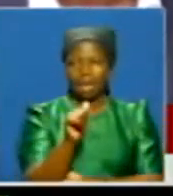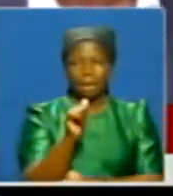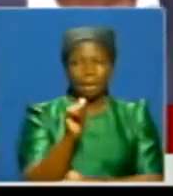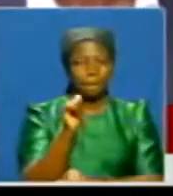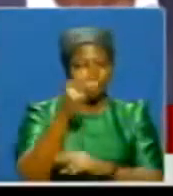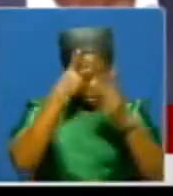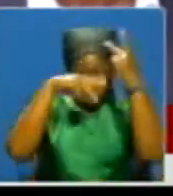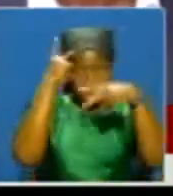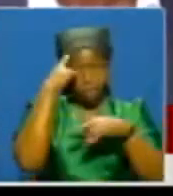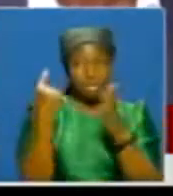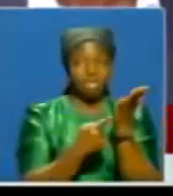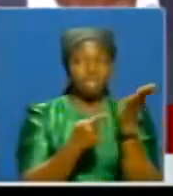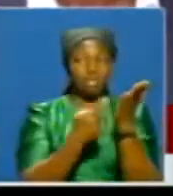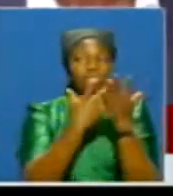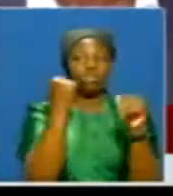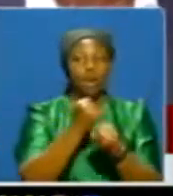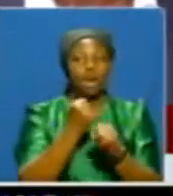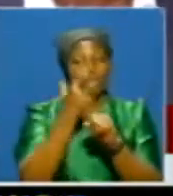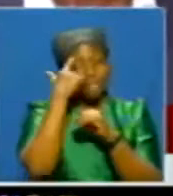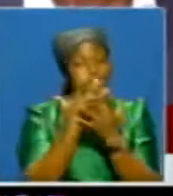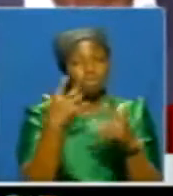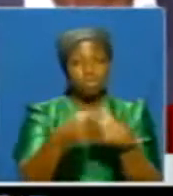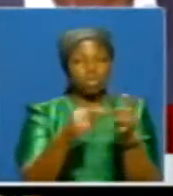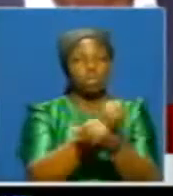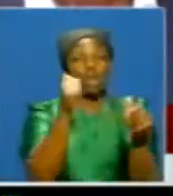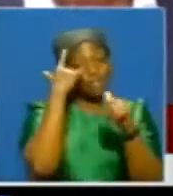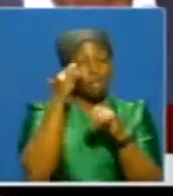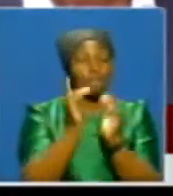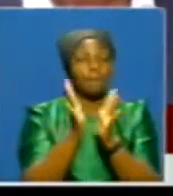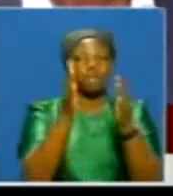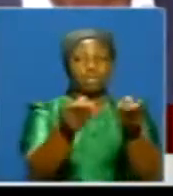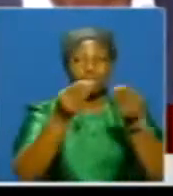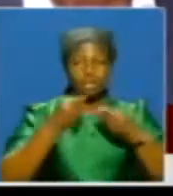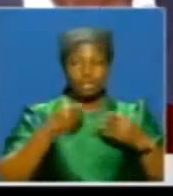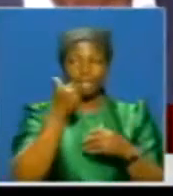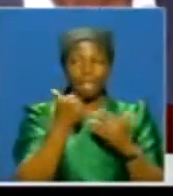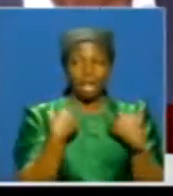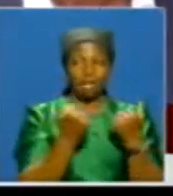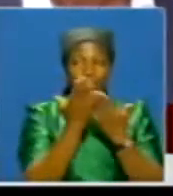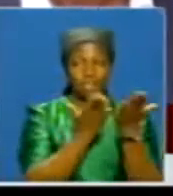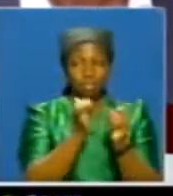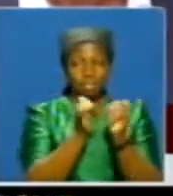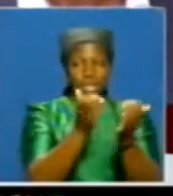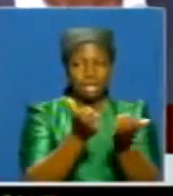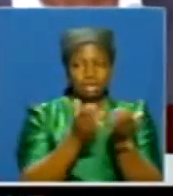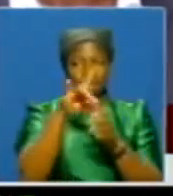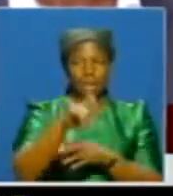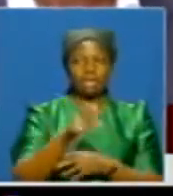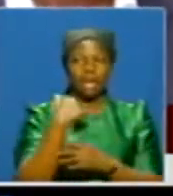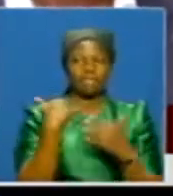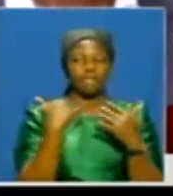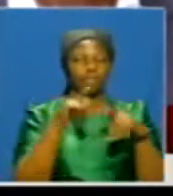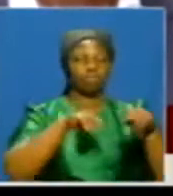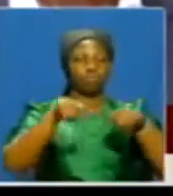things to parade and for one inch to get the better health services that they need, we need to have self-regulation. The other issue that we